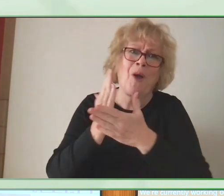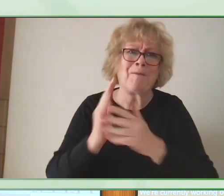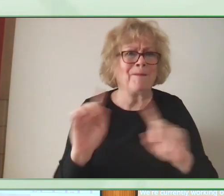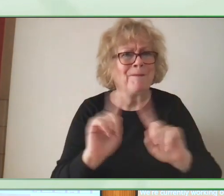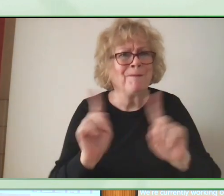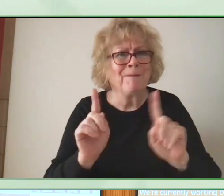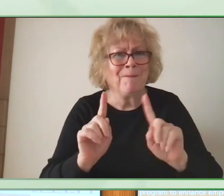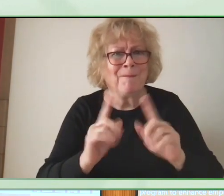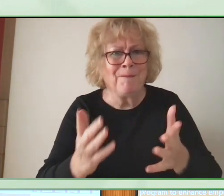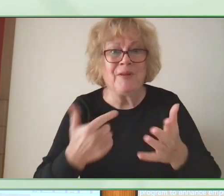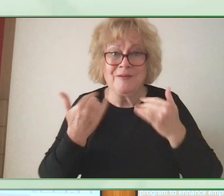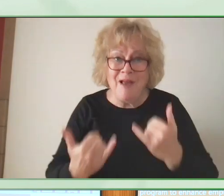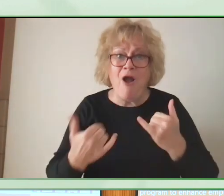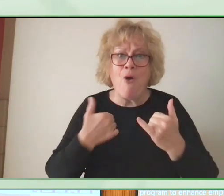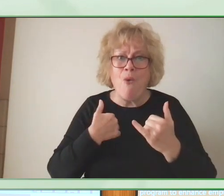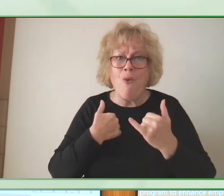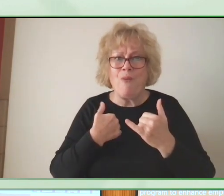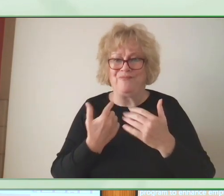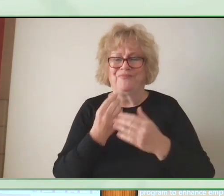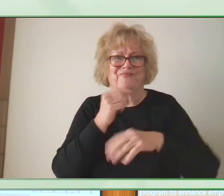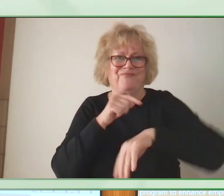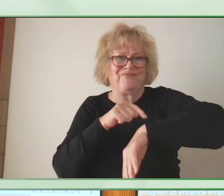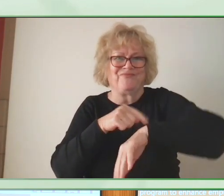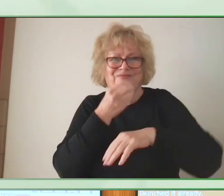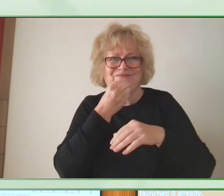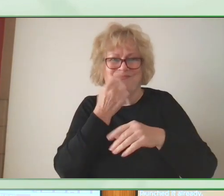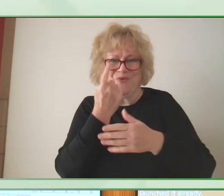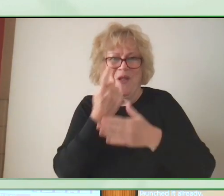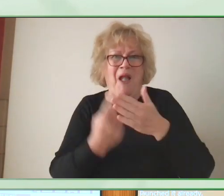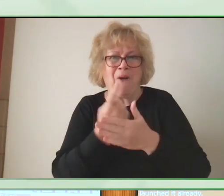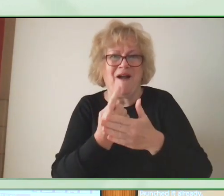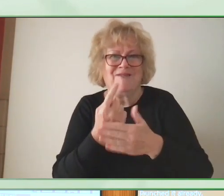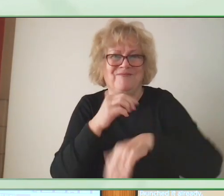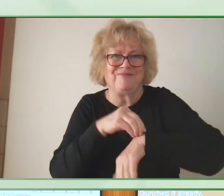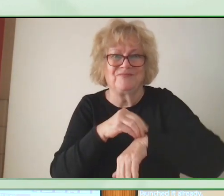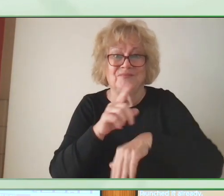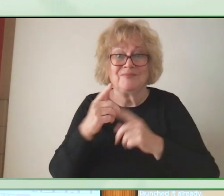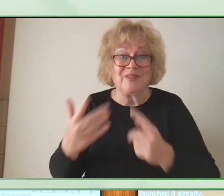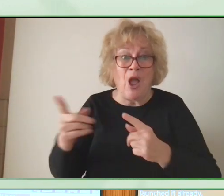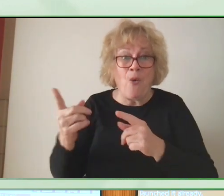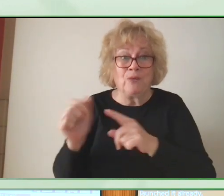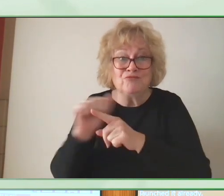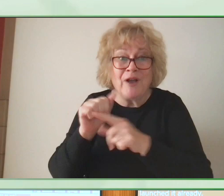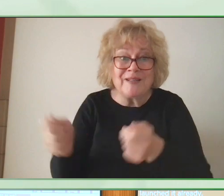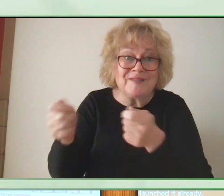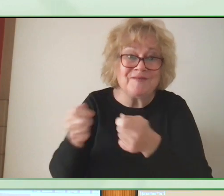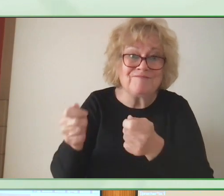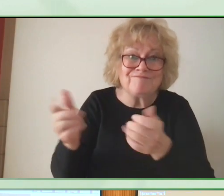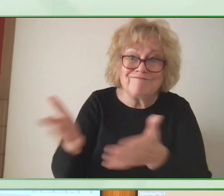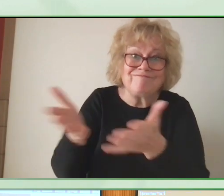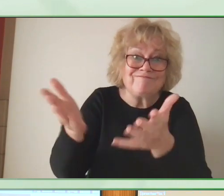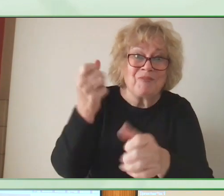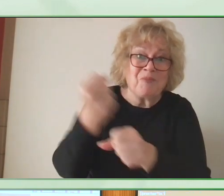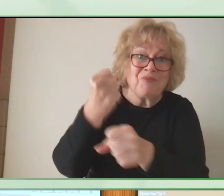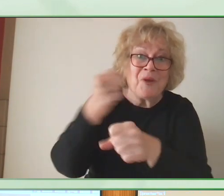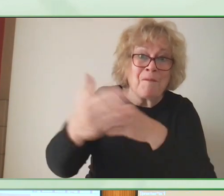launched it already. We started on working on our daycare center for retired women with special